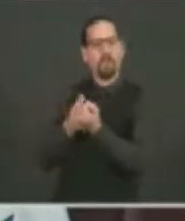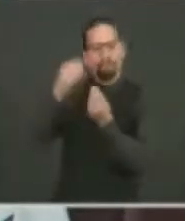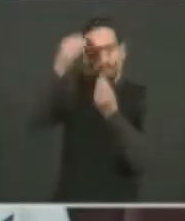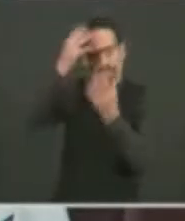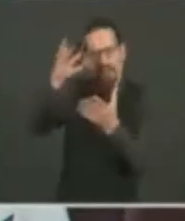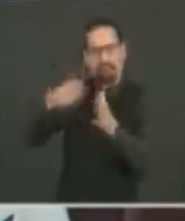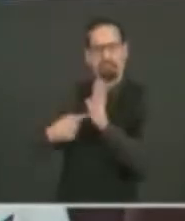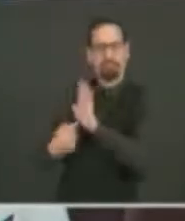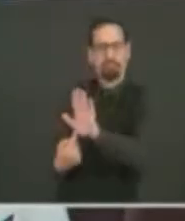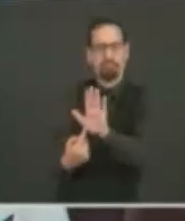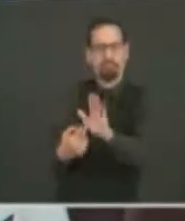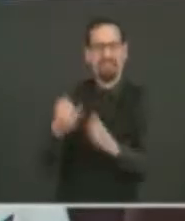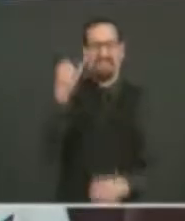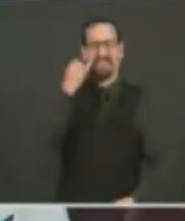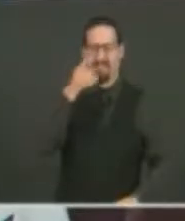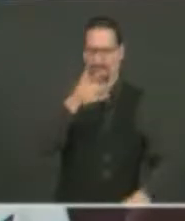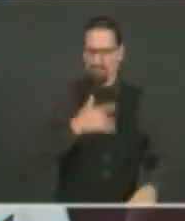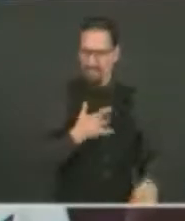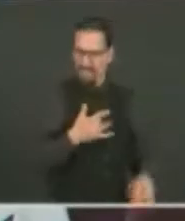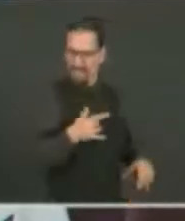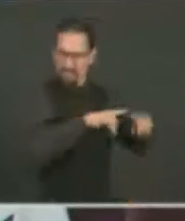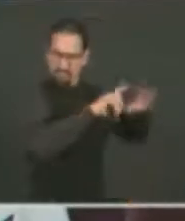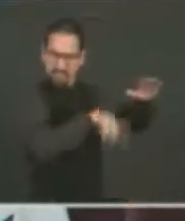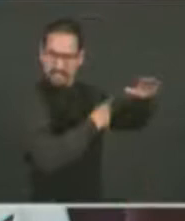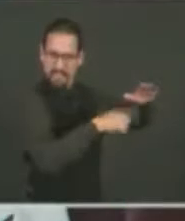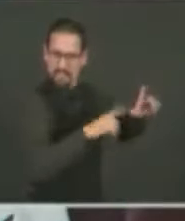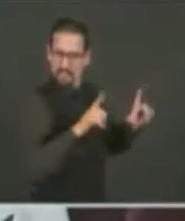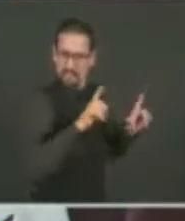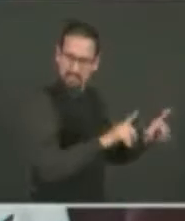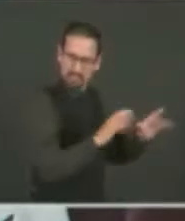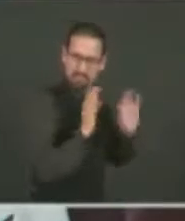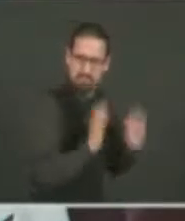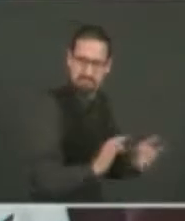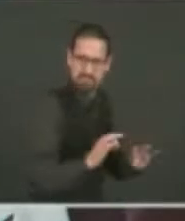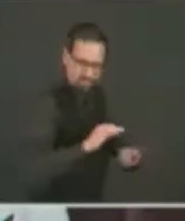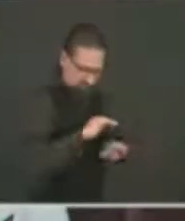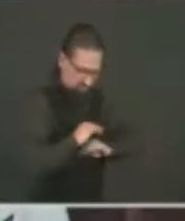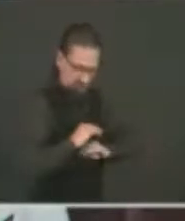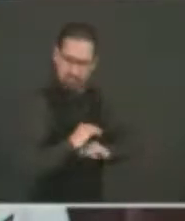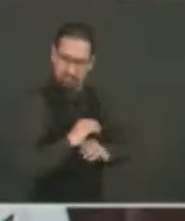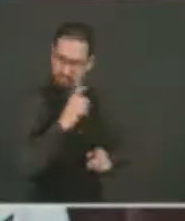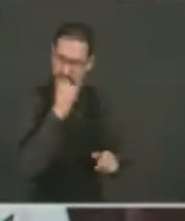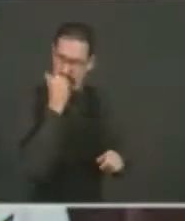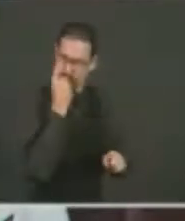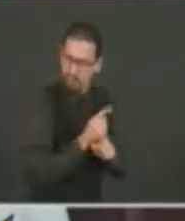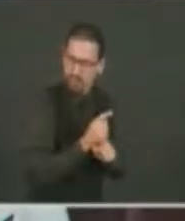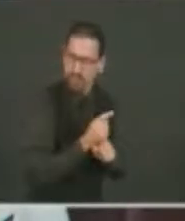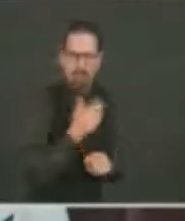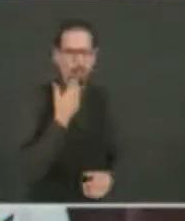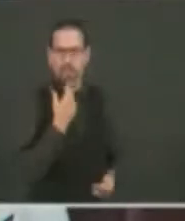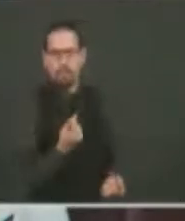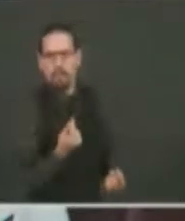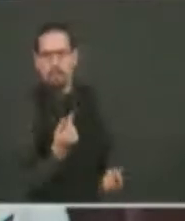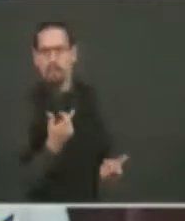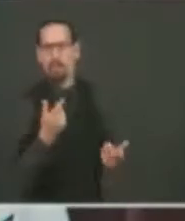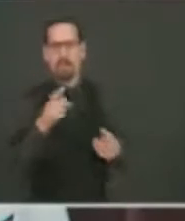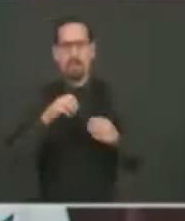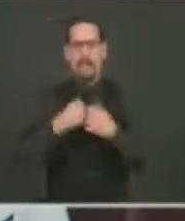good enough? Are you doing the right cleaning protocols? Are you cleaning enough? Are the kids distanced enough? Is your way of symptom